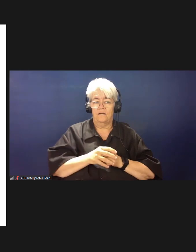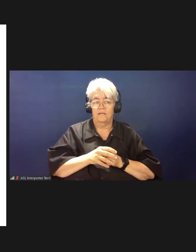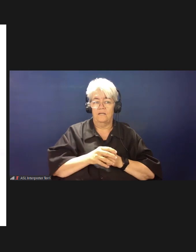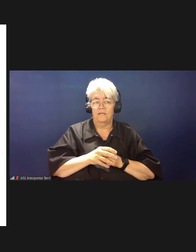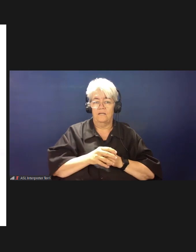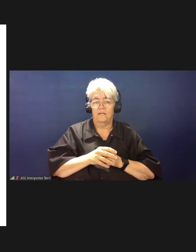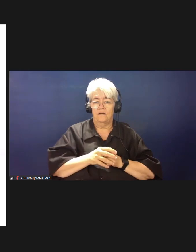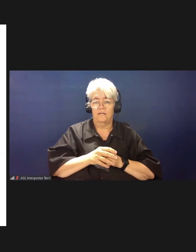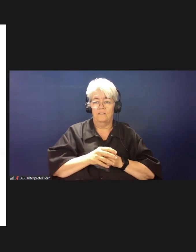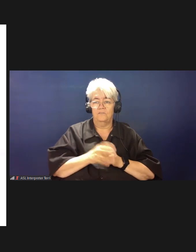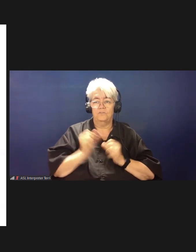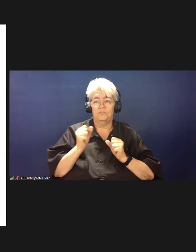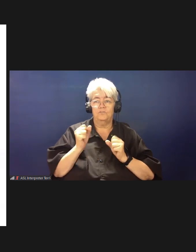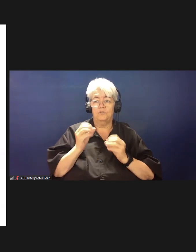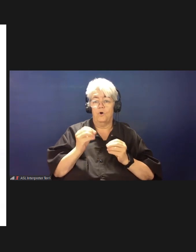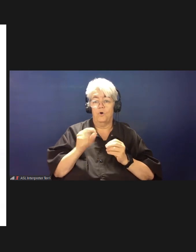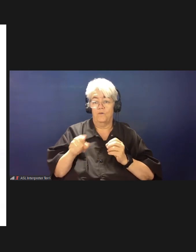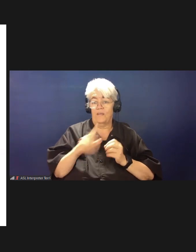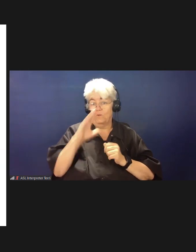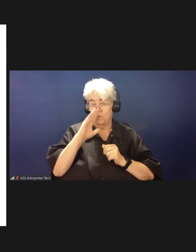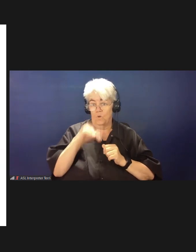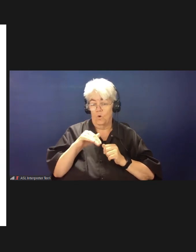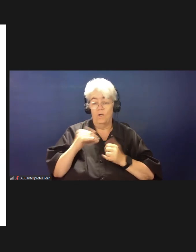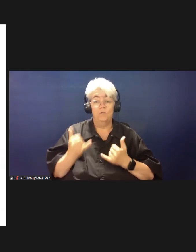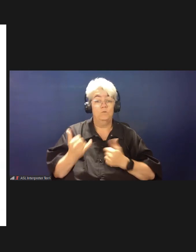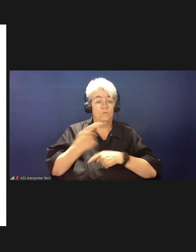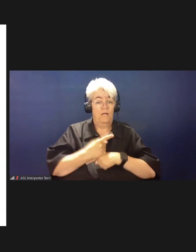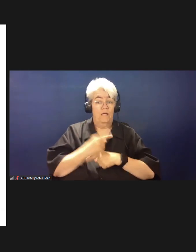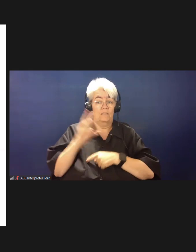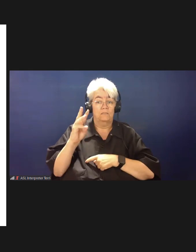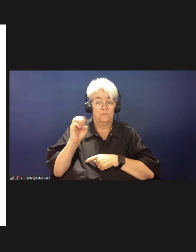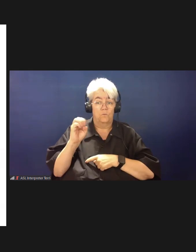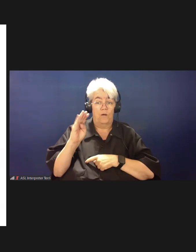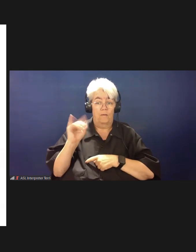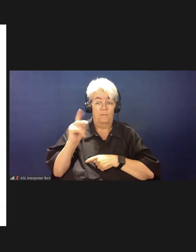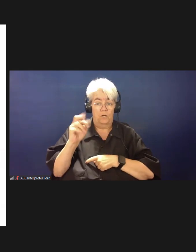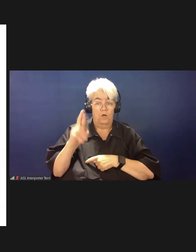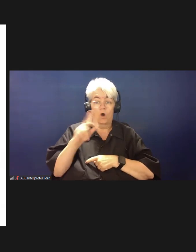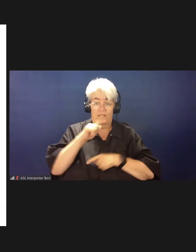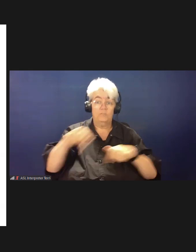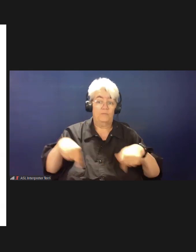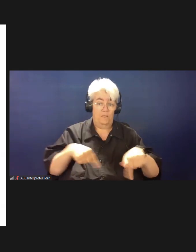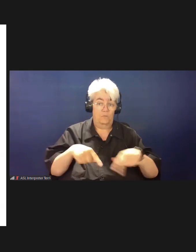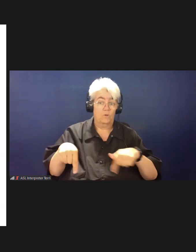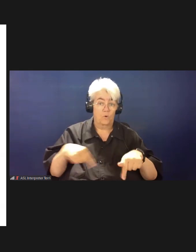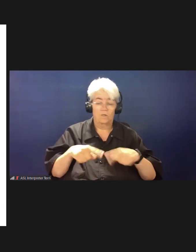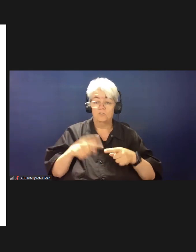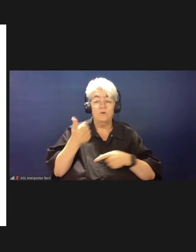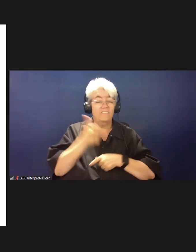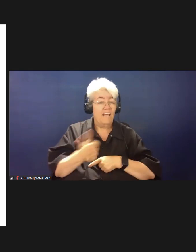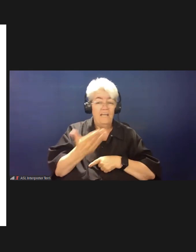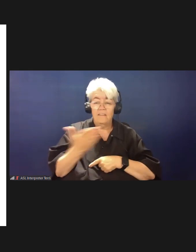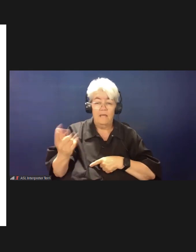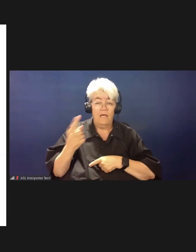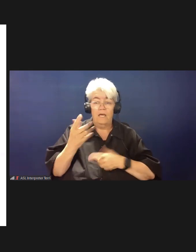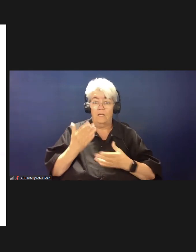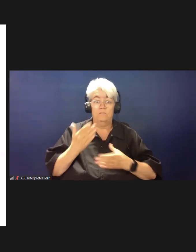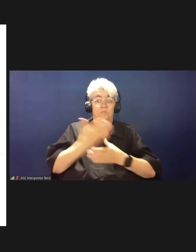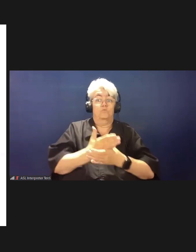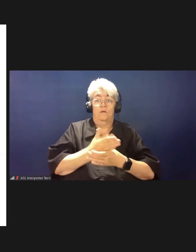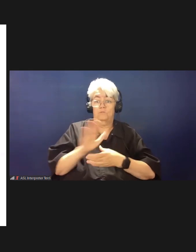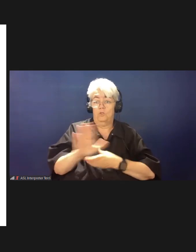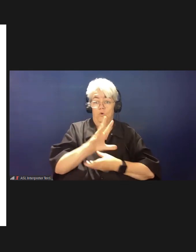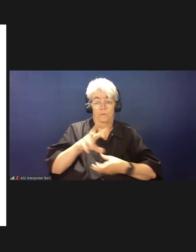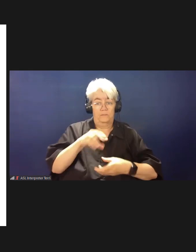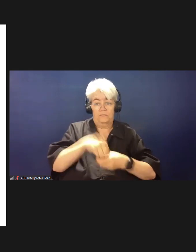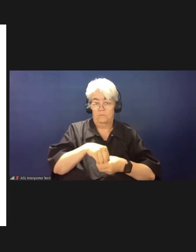So just so that you know, today's webinar is being recorded. So if anything disrupts your full participation in